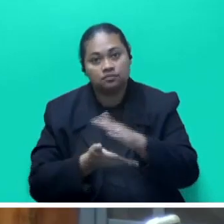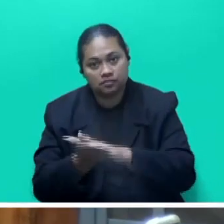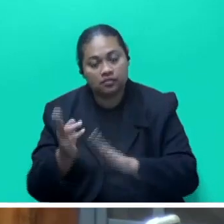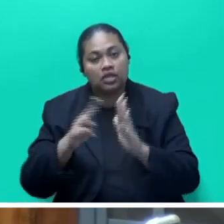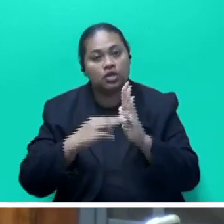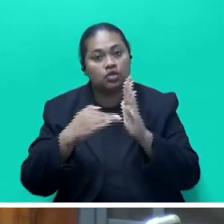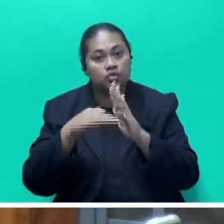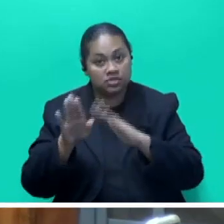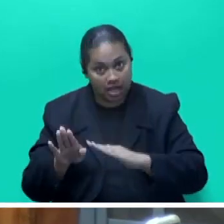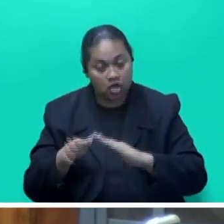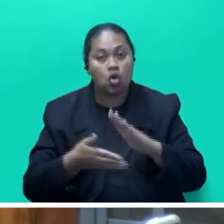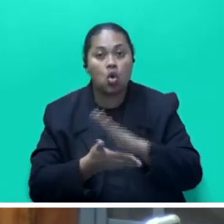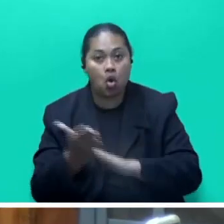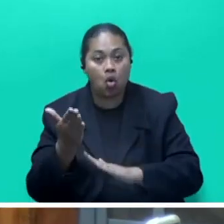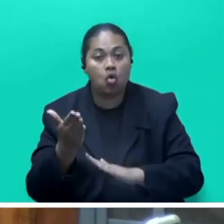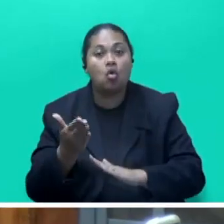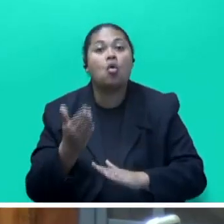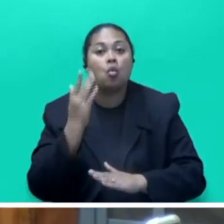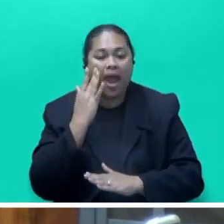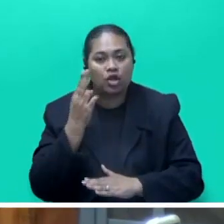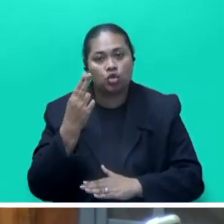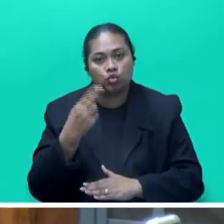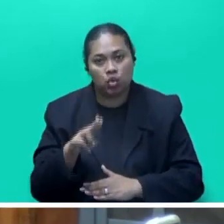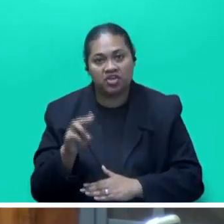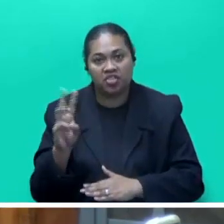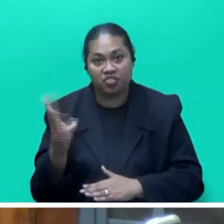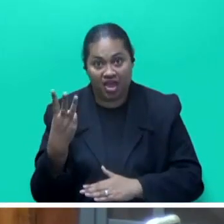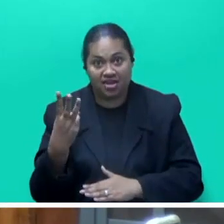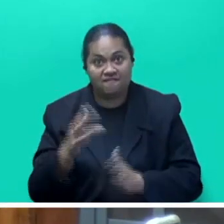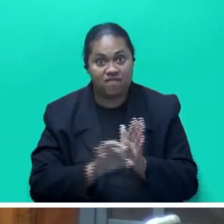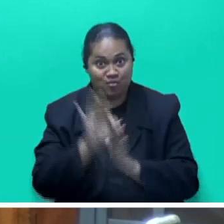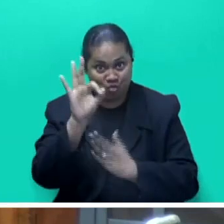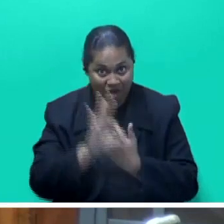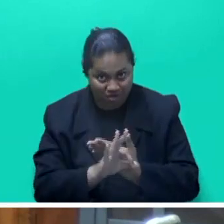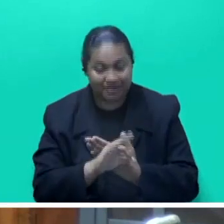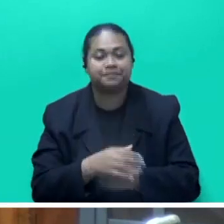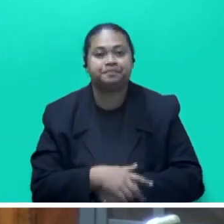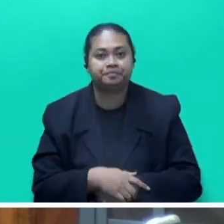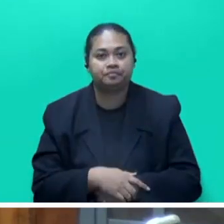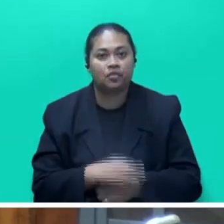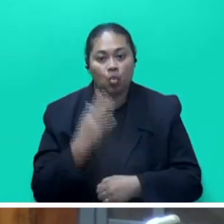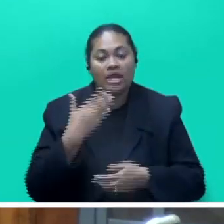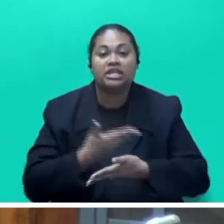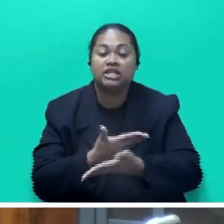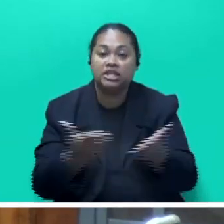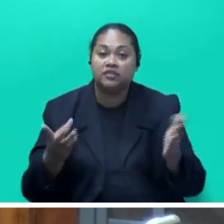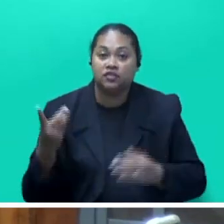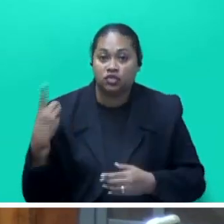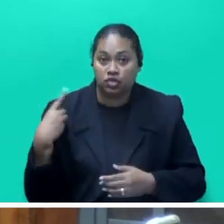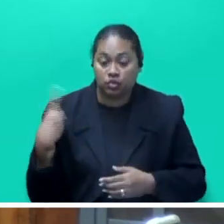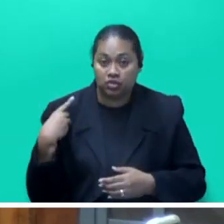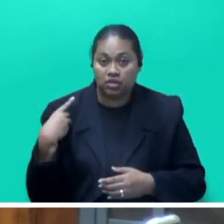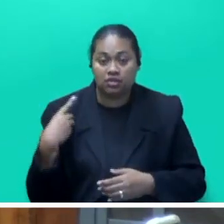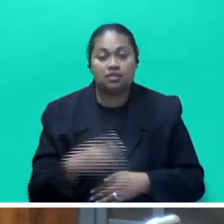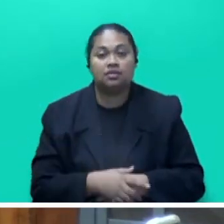and departed on the 24th Feb 2023. Mr. Speaker, sir, in terms of a distribution of tasks, 5 NDMO officials were embedded